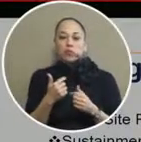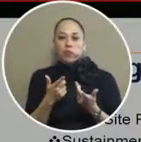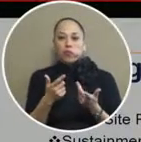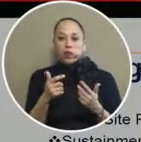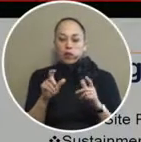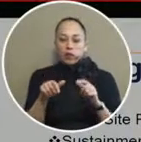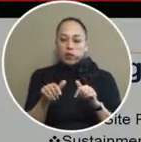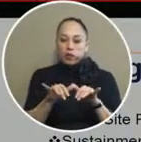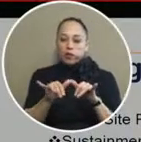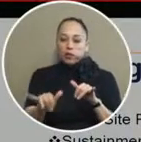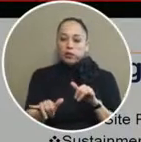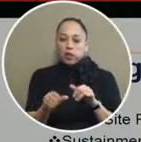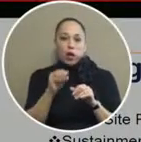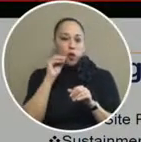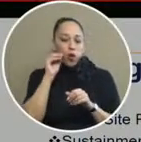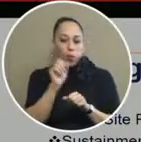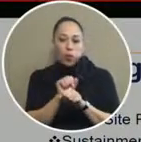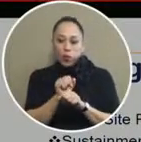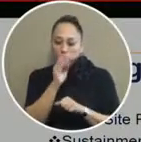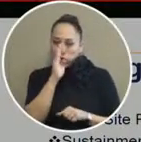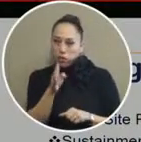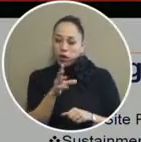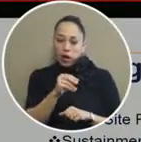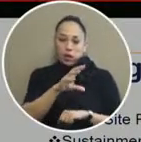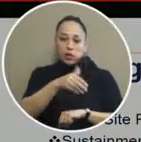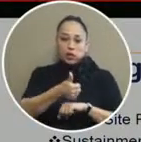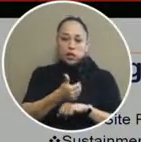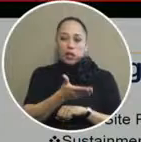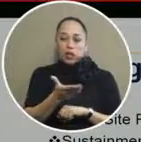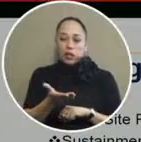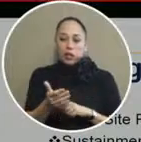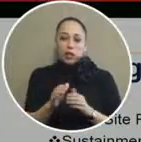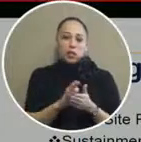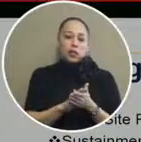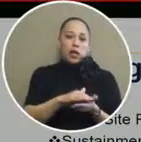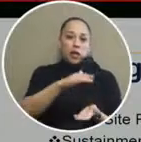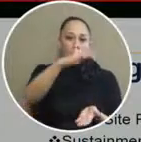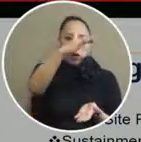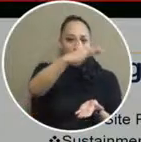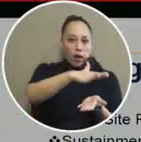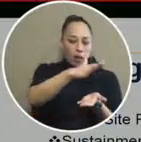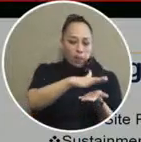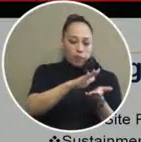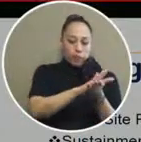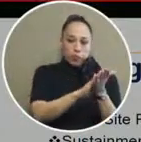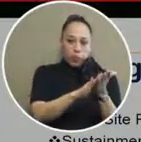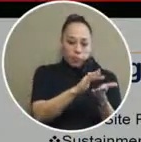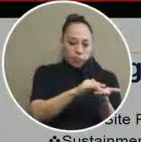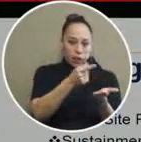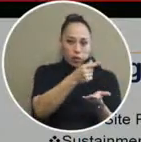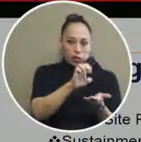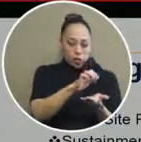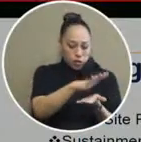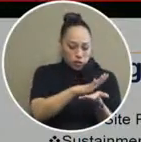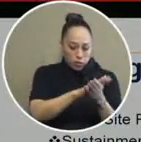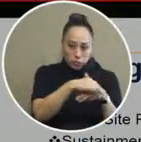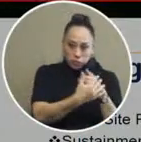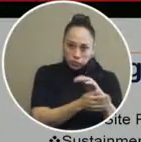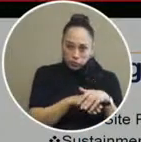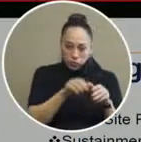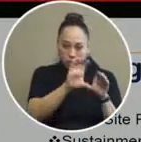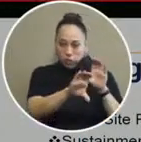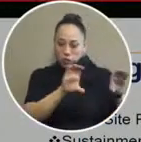the stay-at-home directive on installing things like hand sanitation receptacles. And so we want to look across our